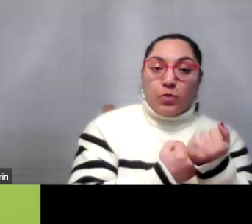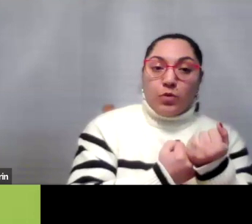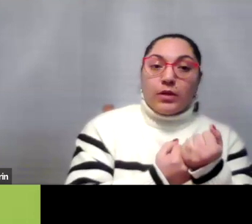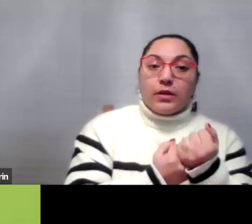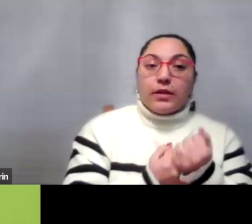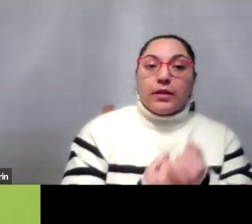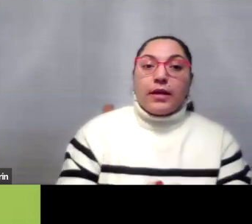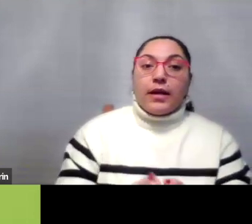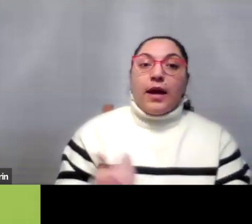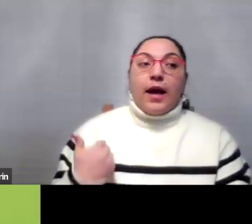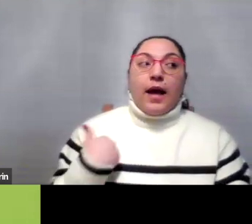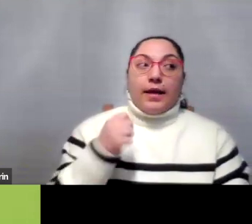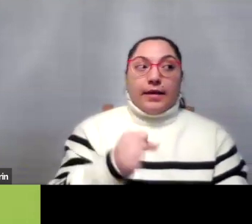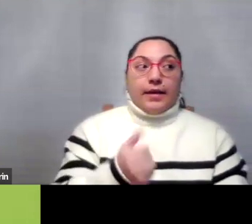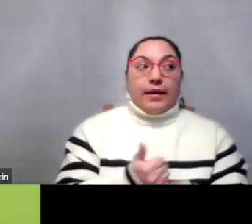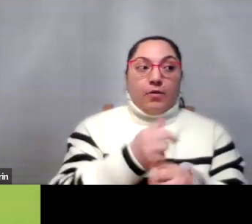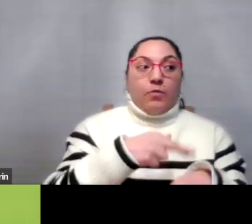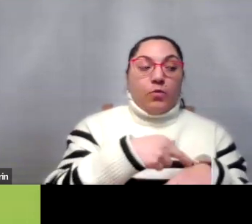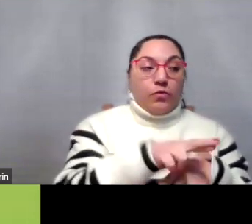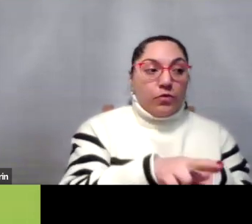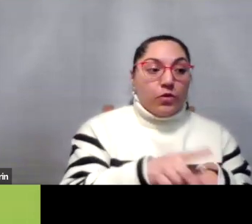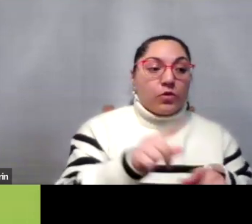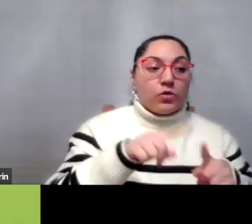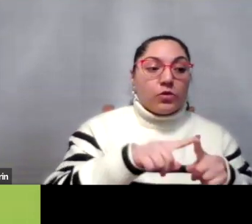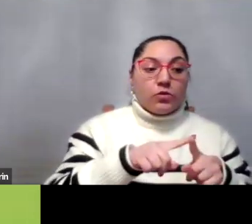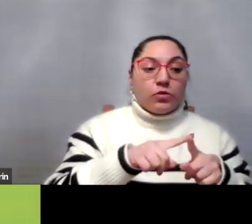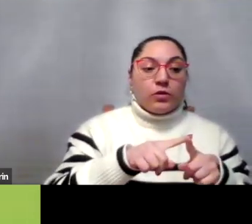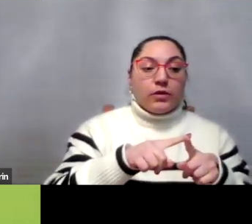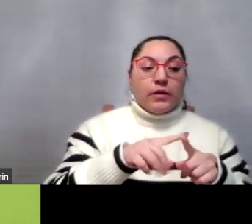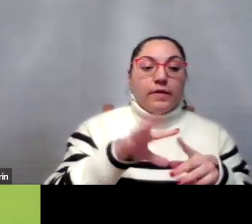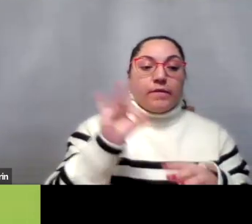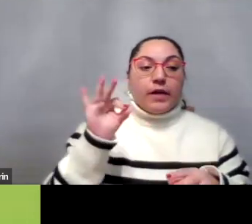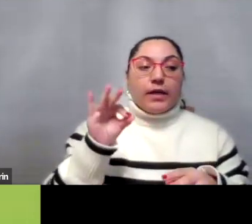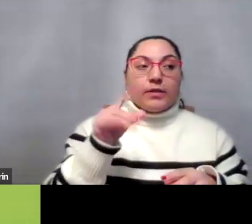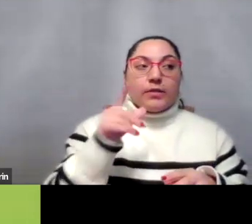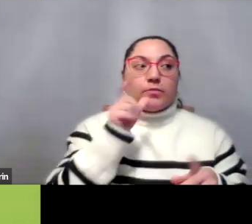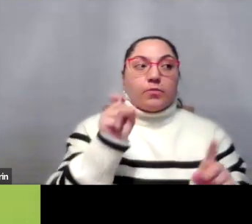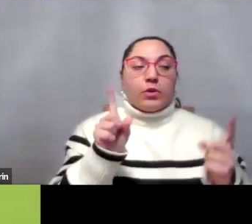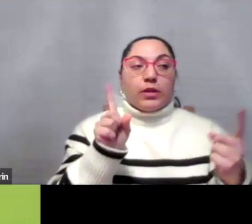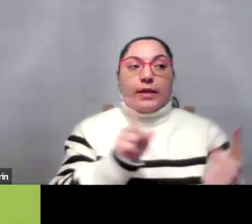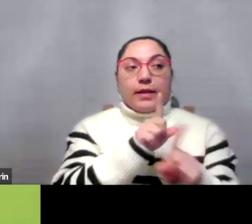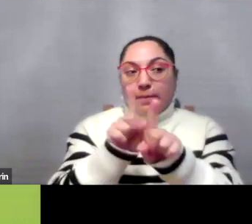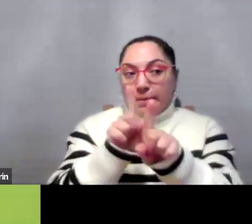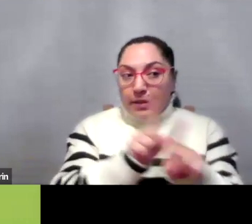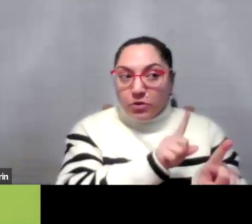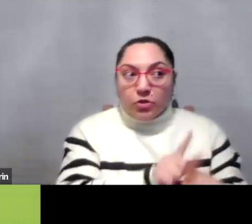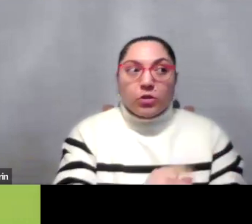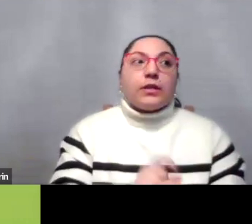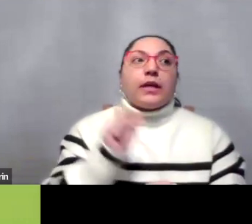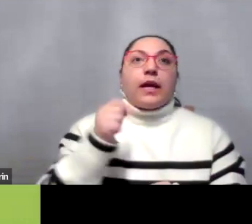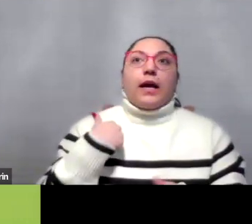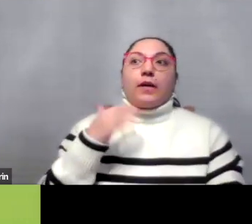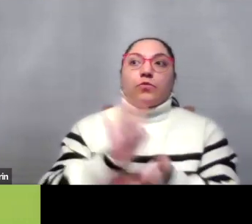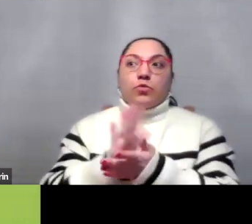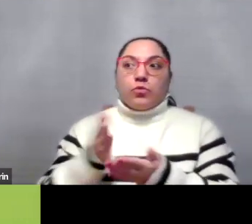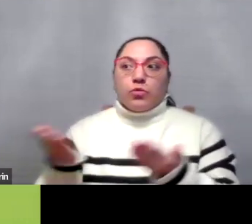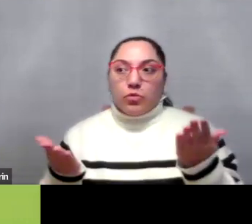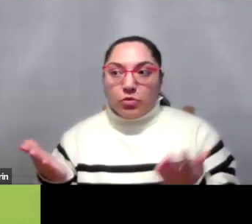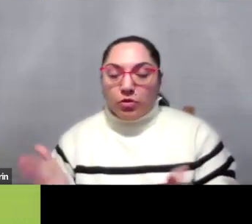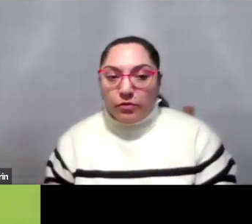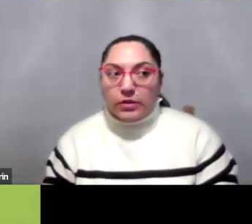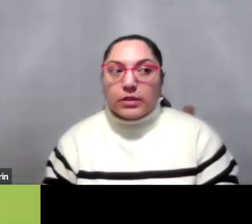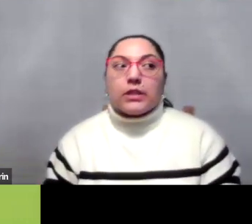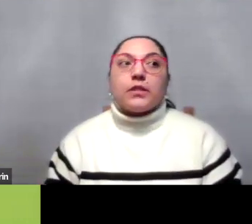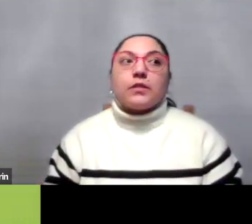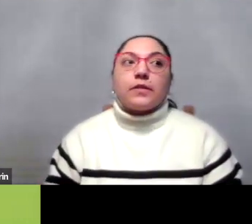services. They can help be a mentor help you find mentors, help you with school services. And